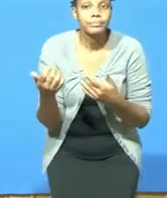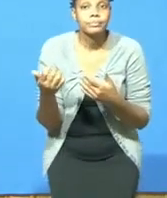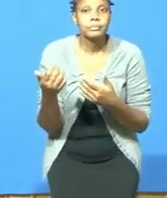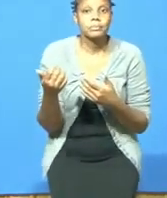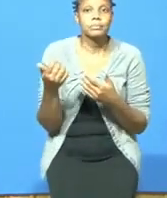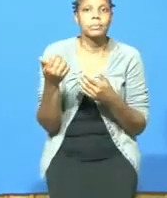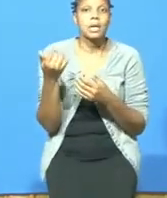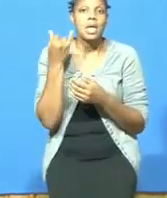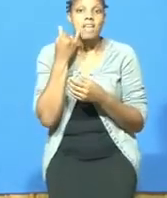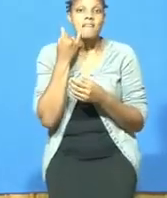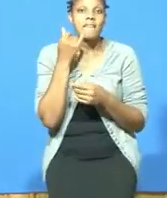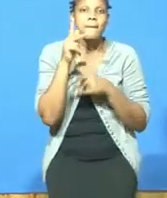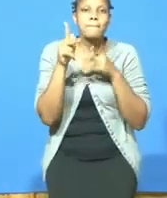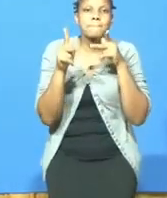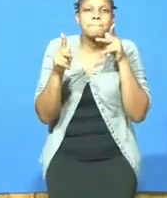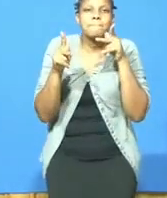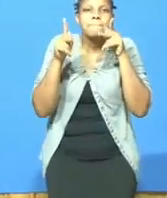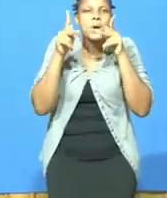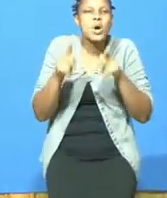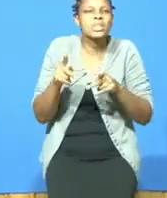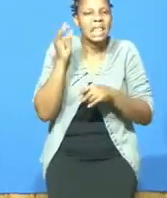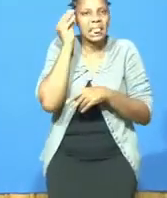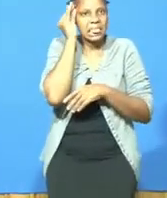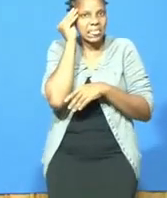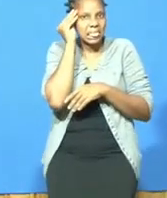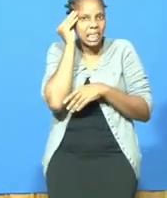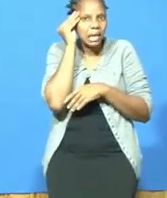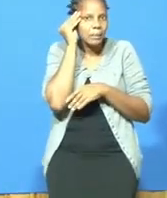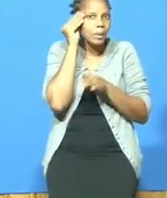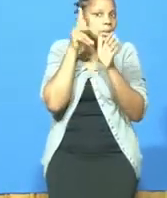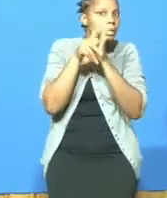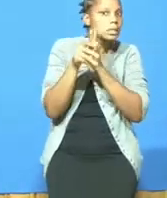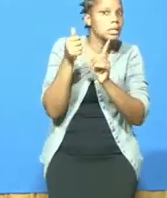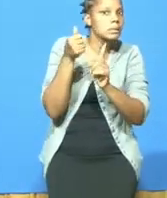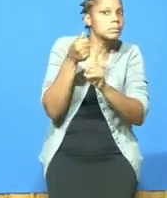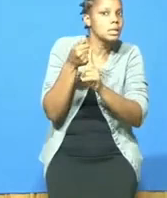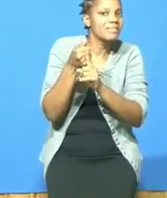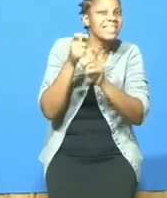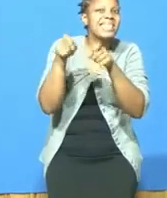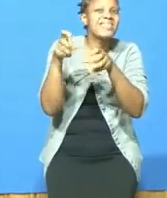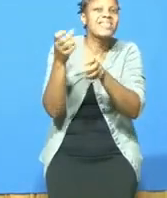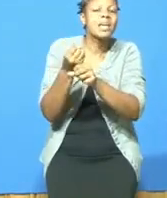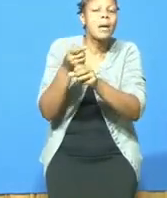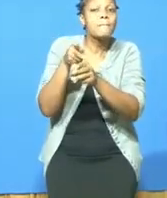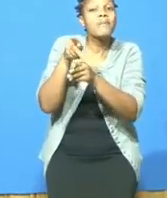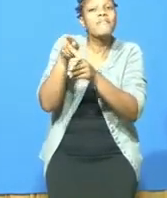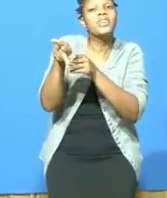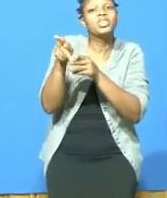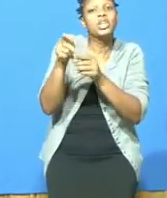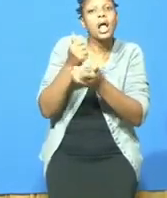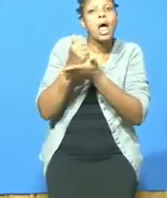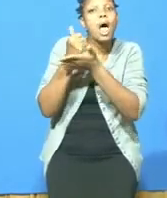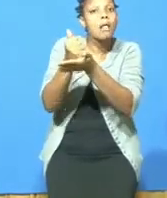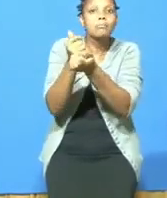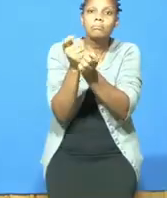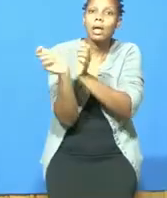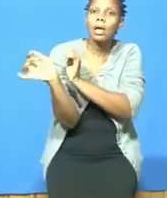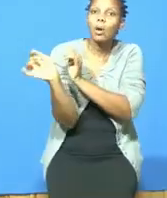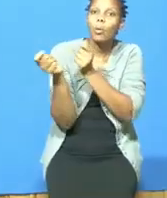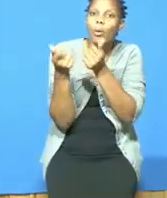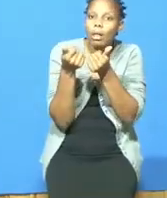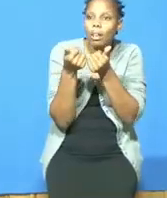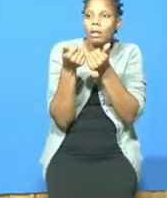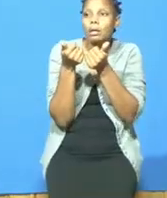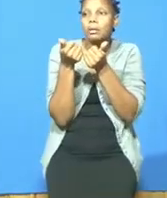has any kind of suicidal thought, they need to get professional help immediately